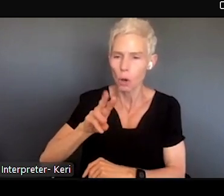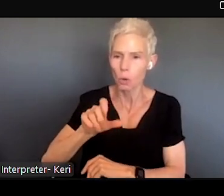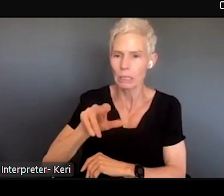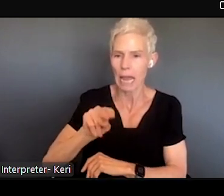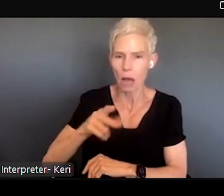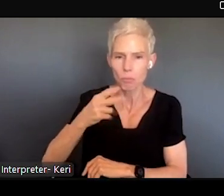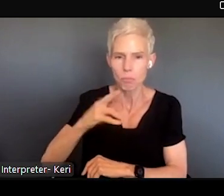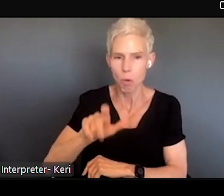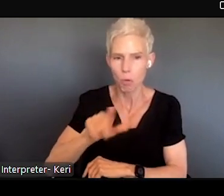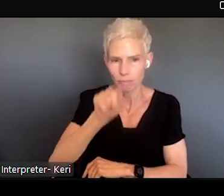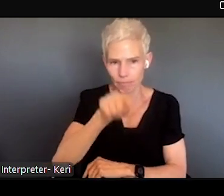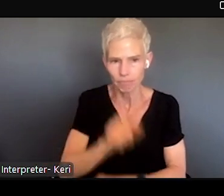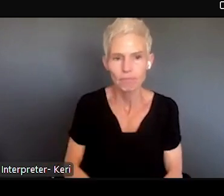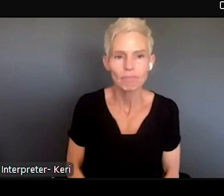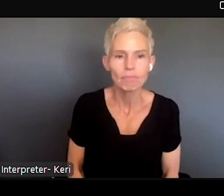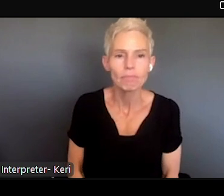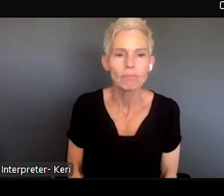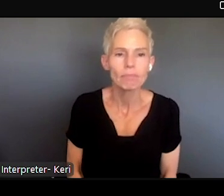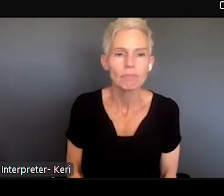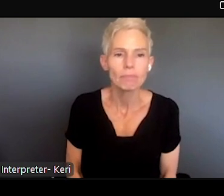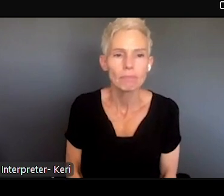And